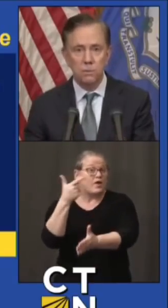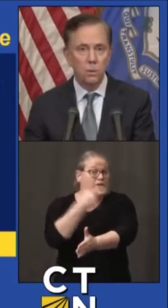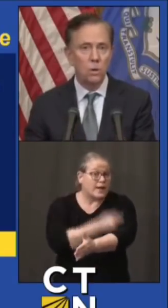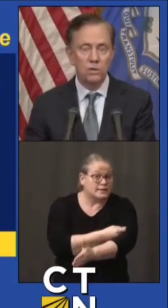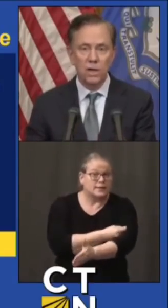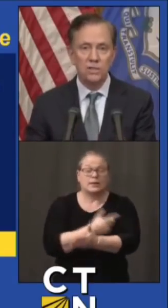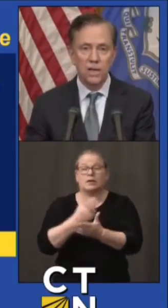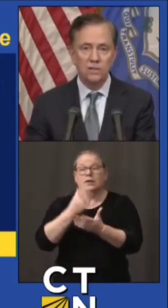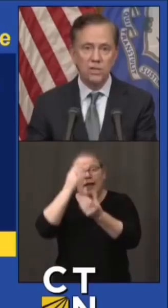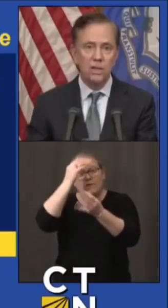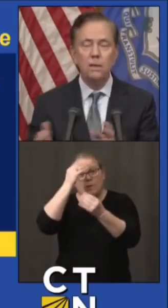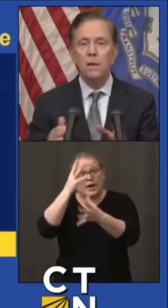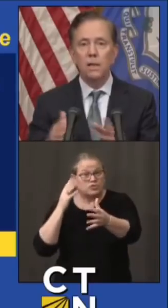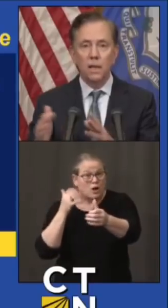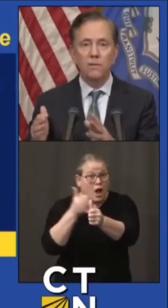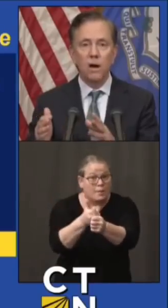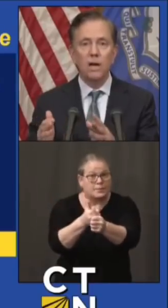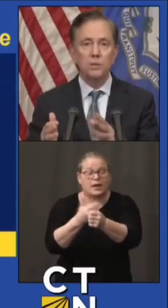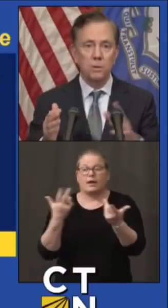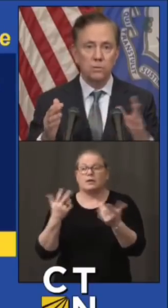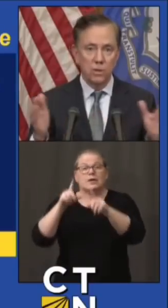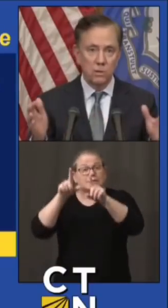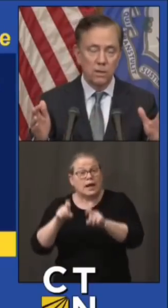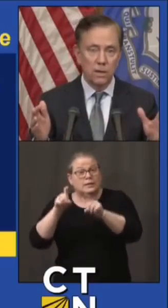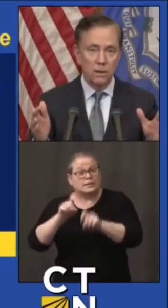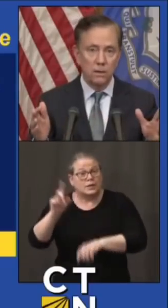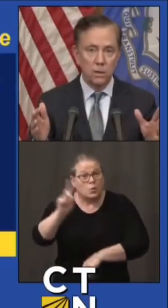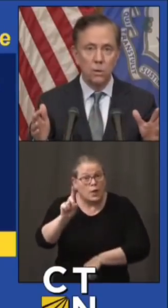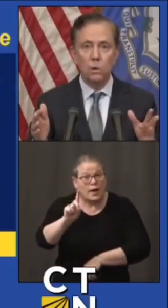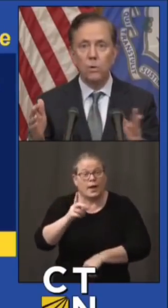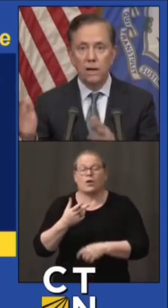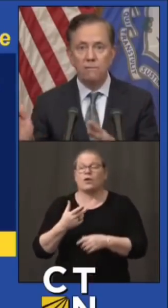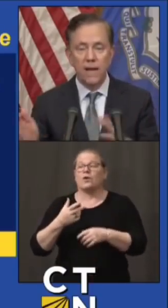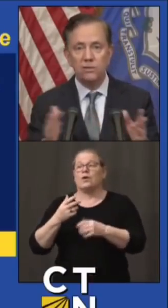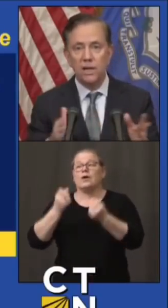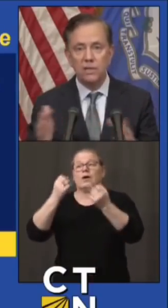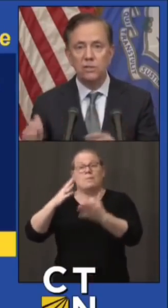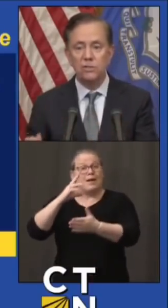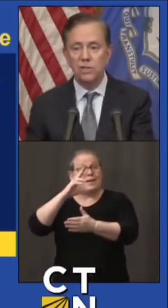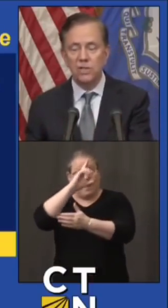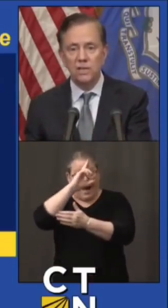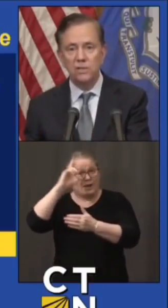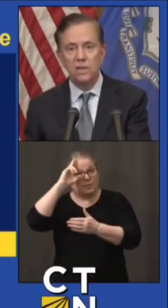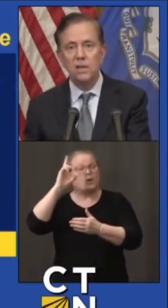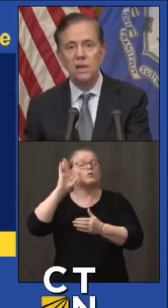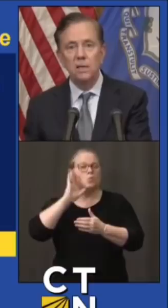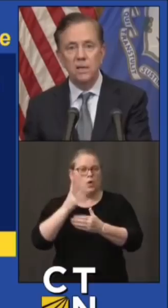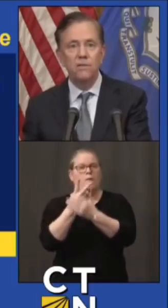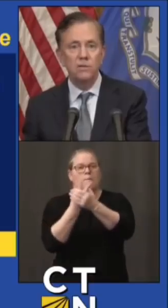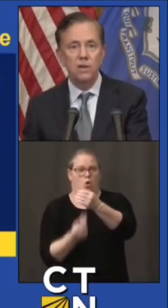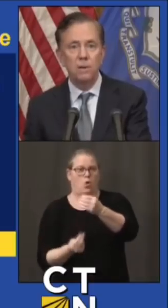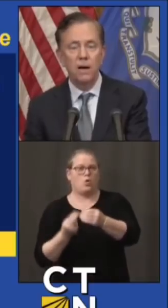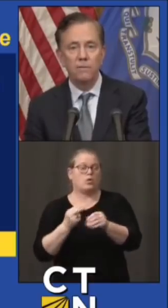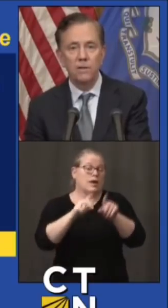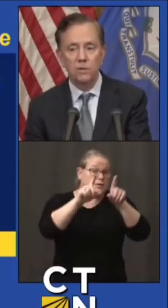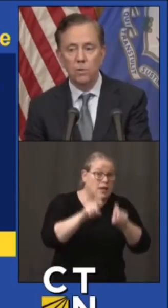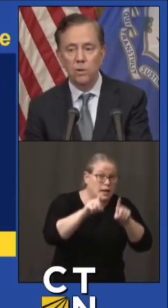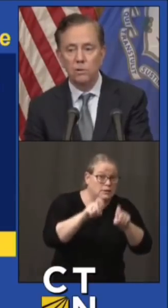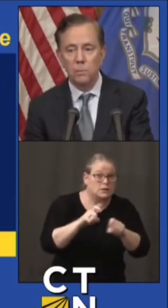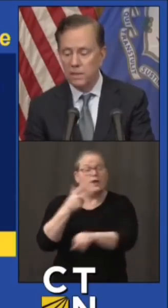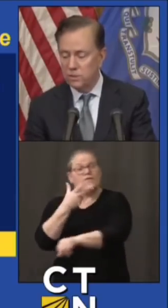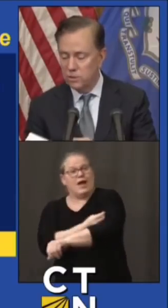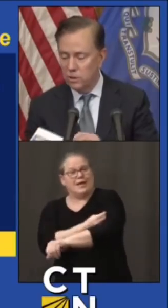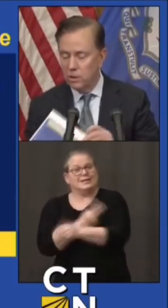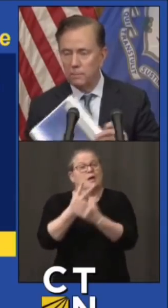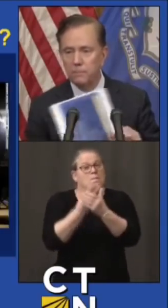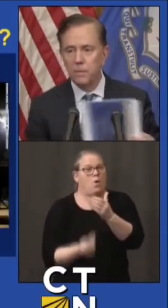place alongside testing. A lot of our hospitals are going to co-locate vaccinations and testing, give you some confidence of where